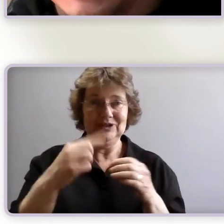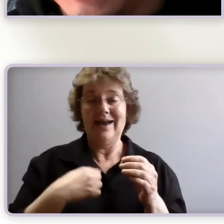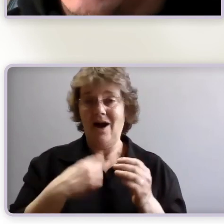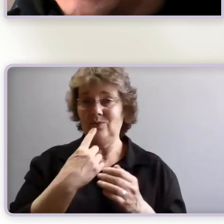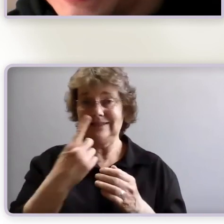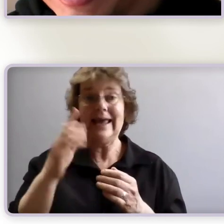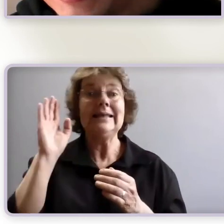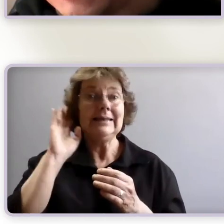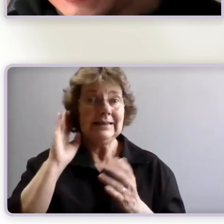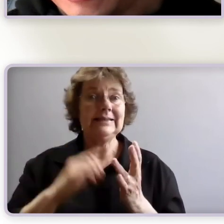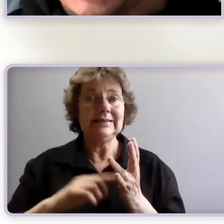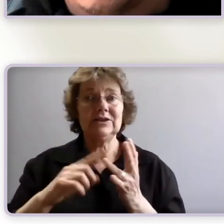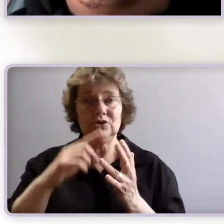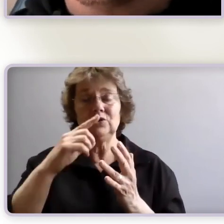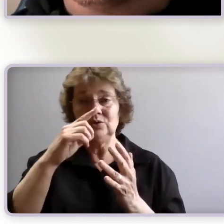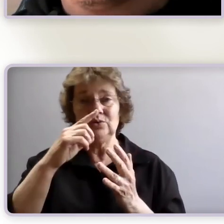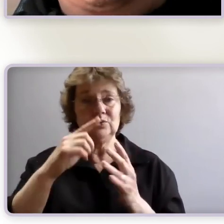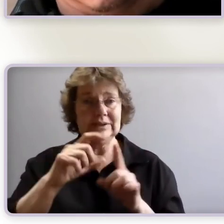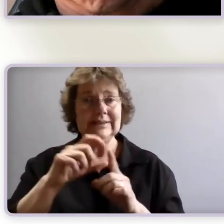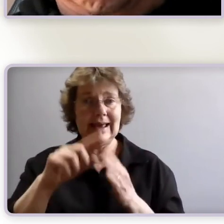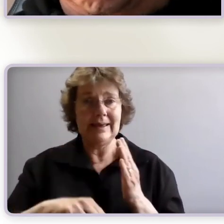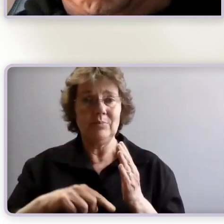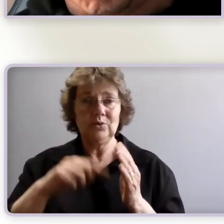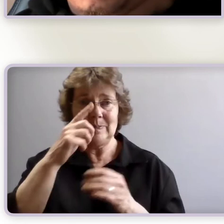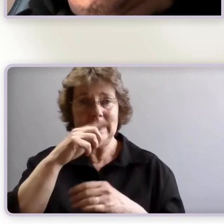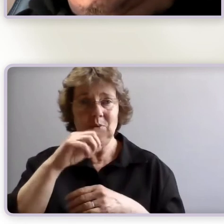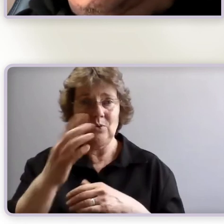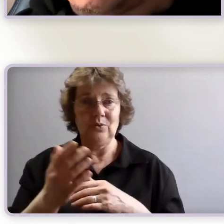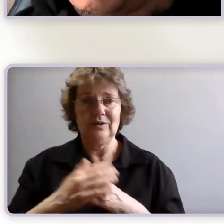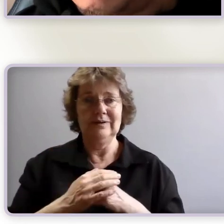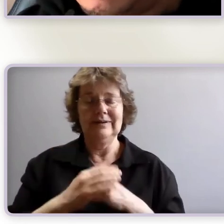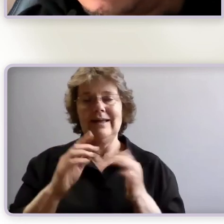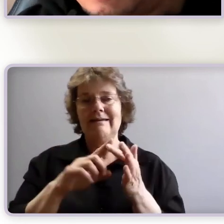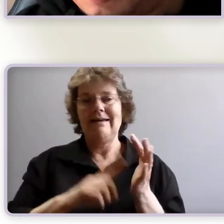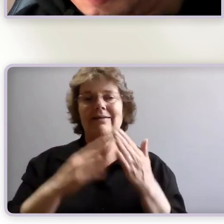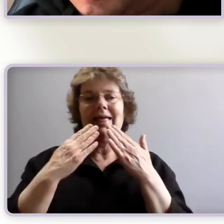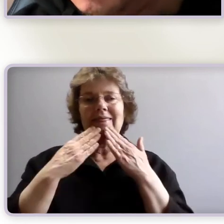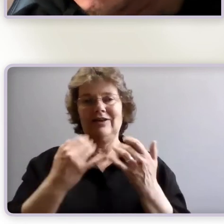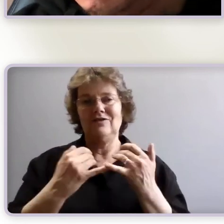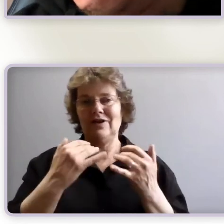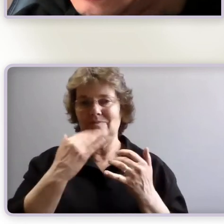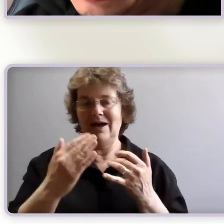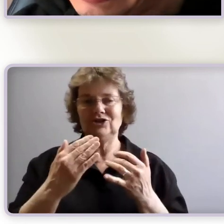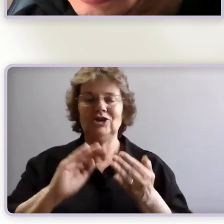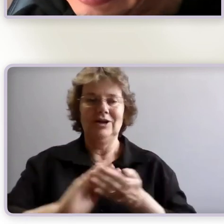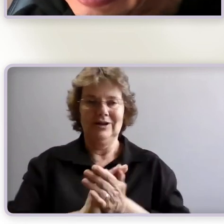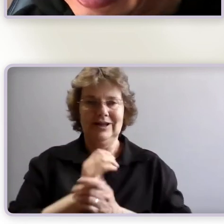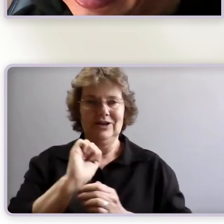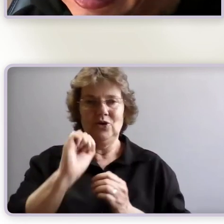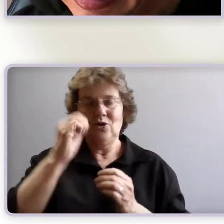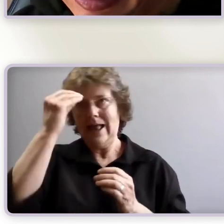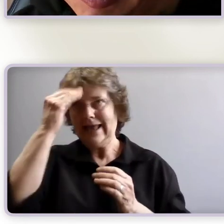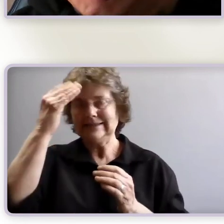Awesome. Thank you all so much. I really appreciate your expertise, your wisdom, and